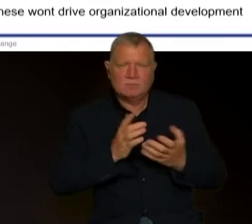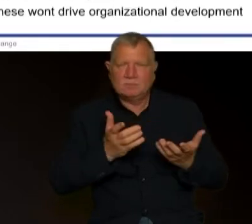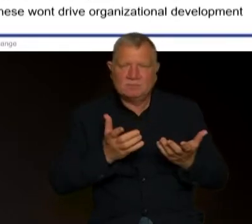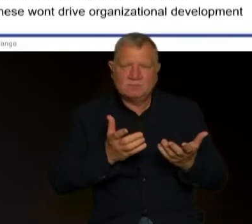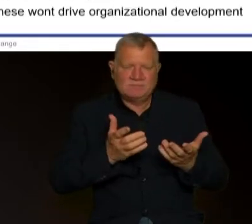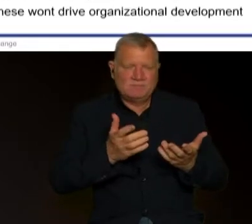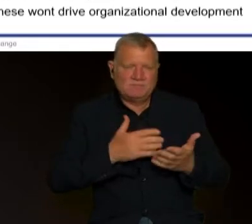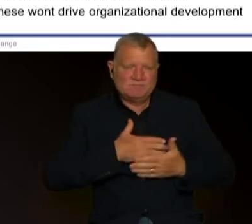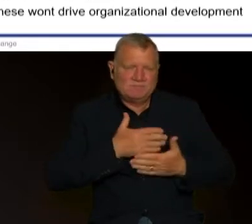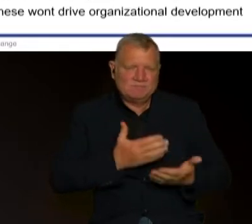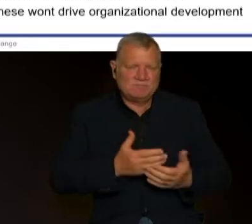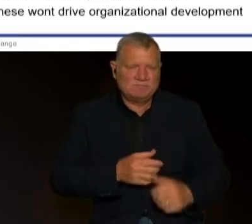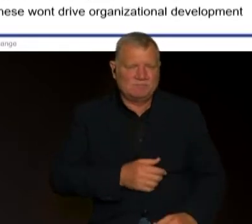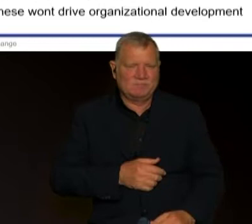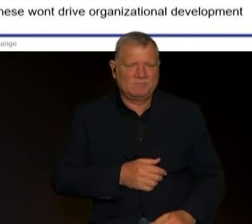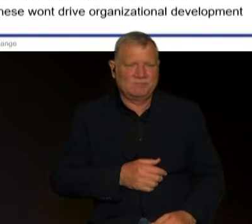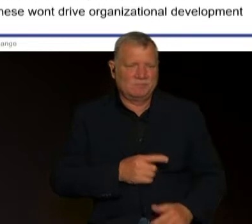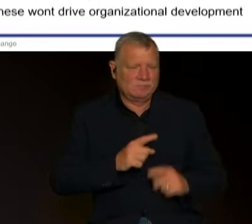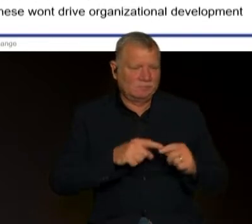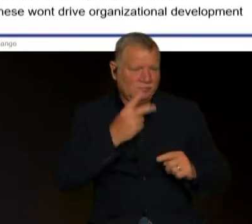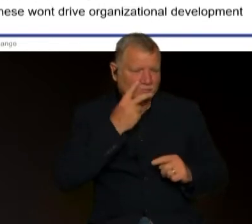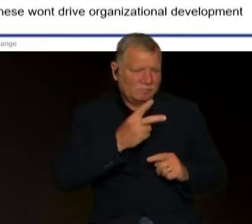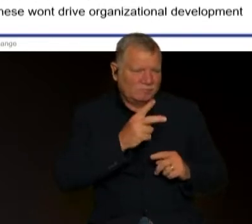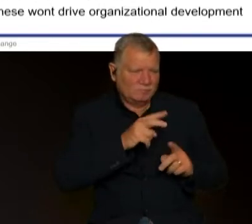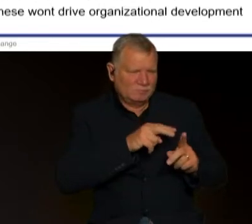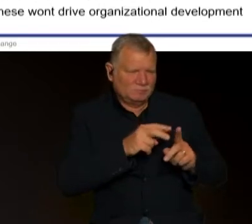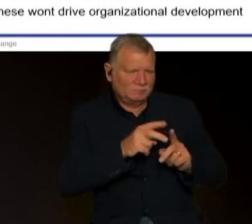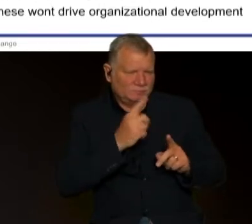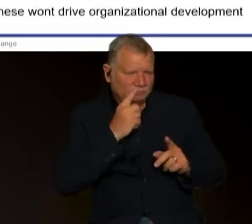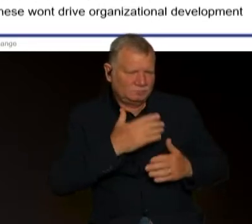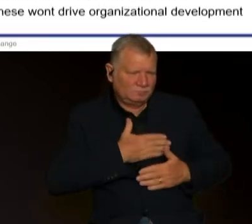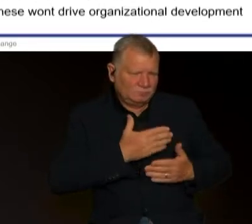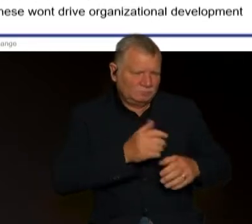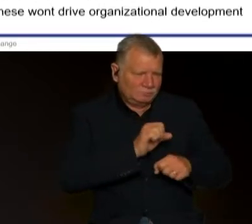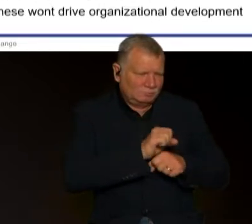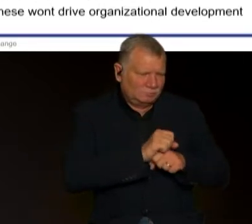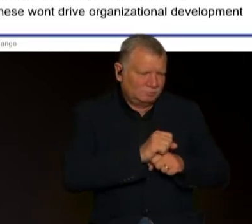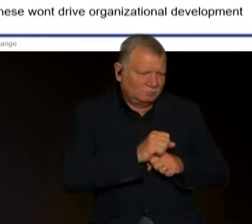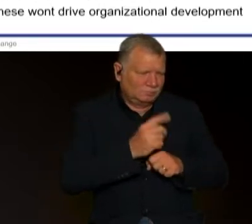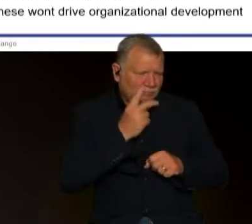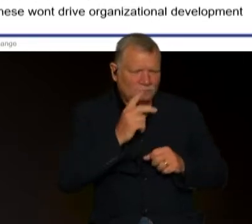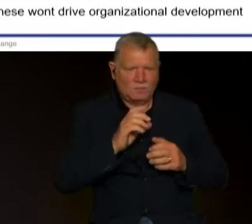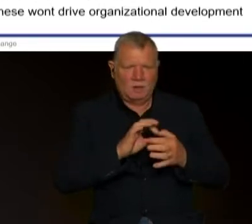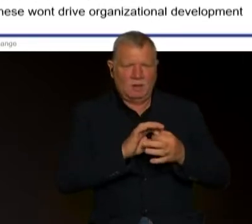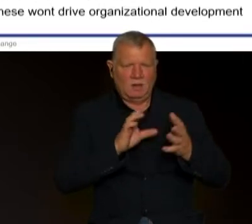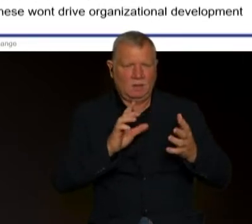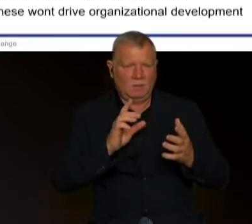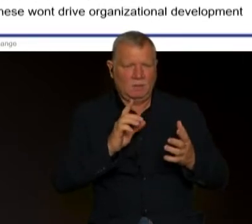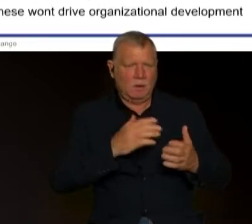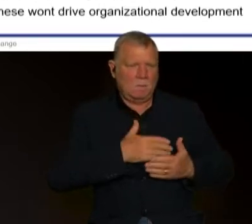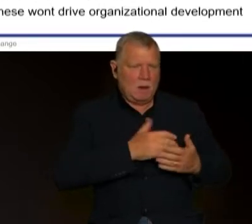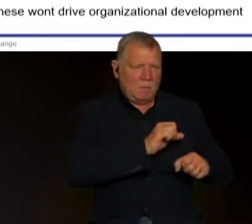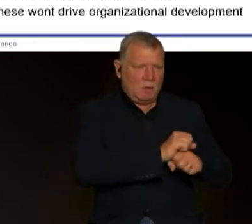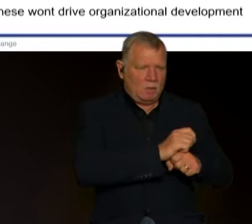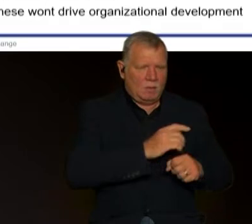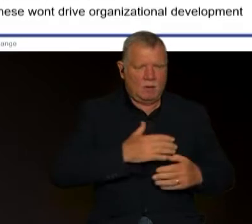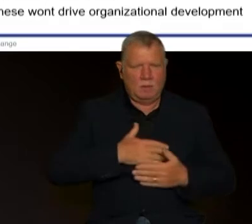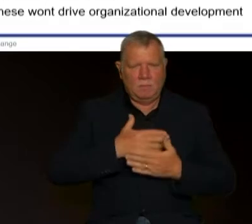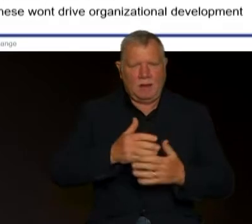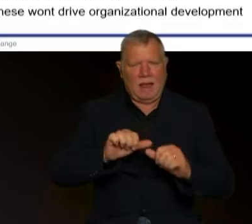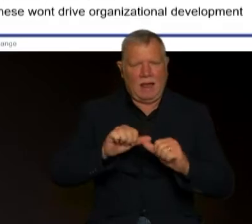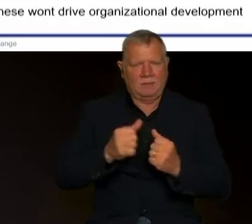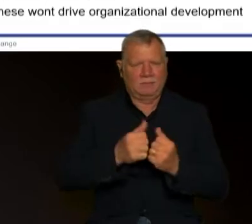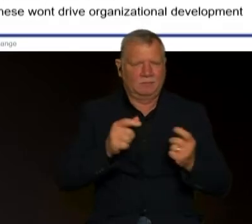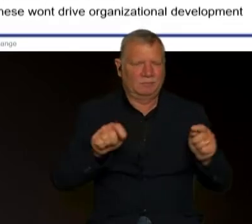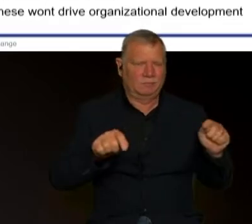you can, right now, you can't see performance in the area, but you want to see the employee performance. There's going to be a disconnect